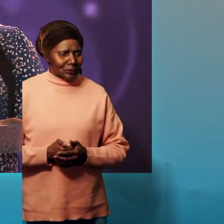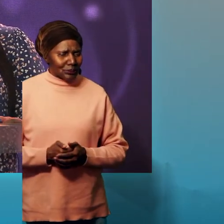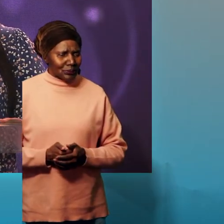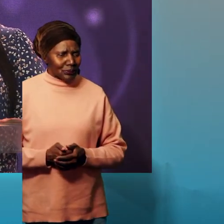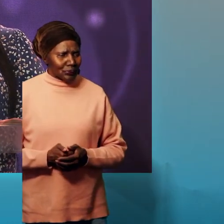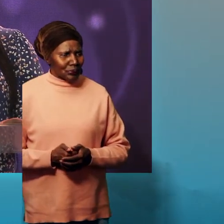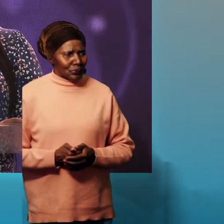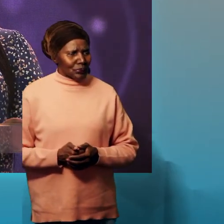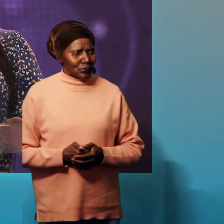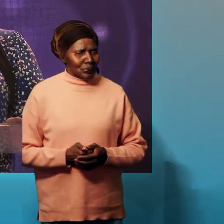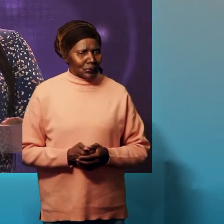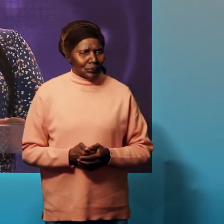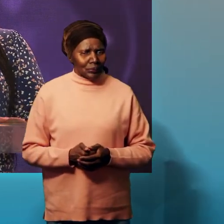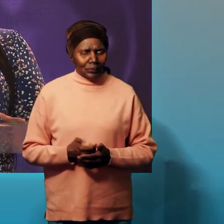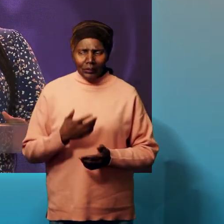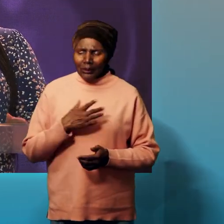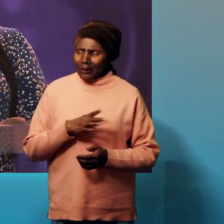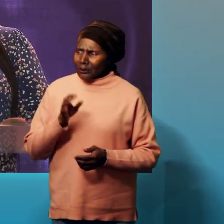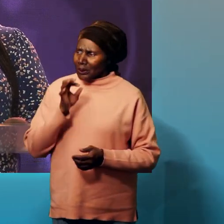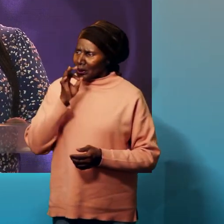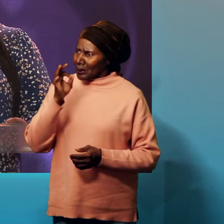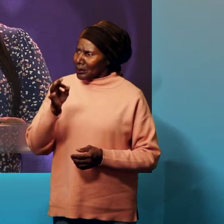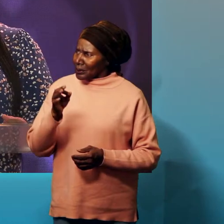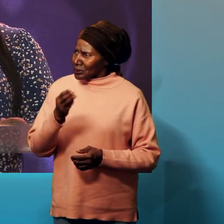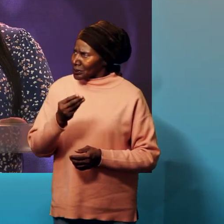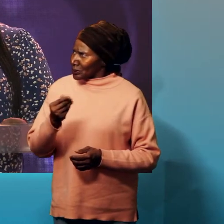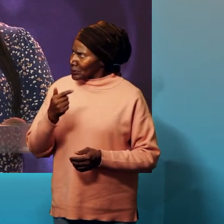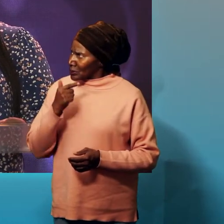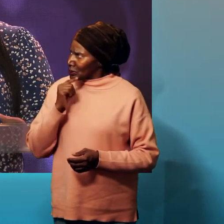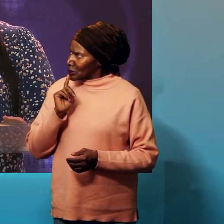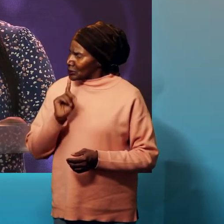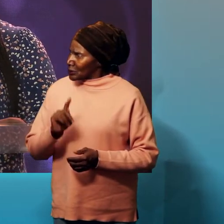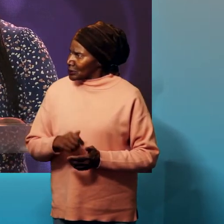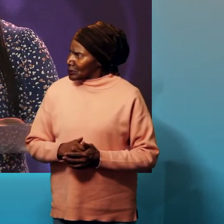some people that are here tonight. I'm very blessed to have